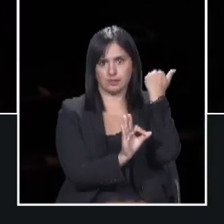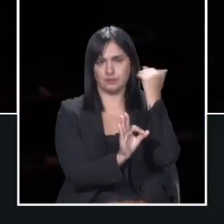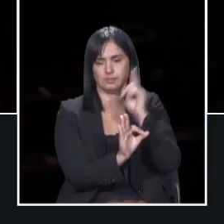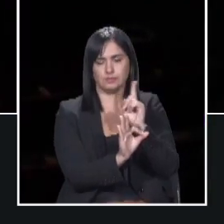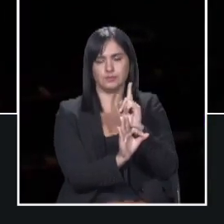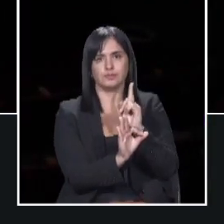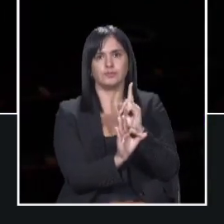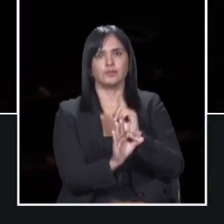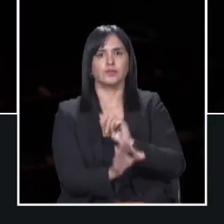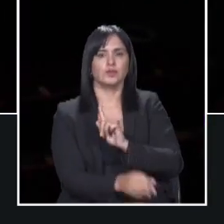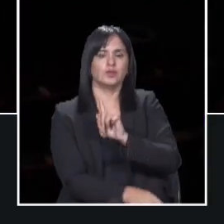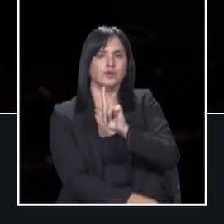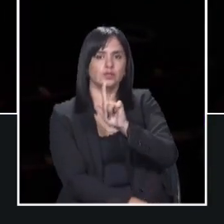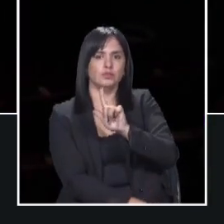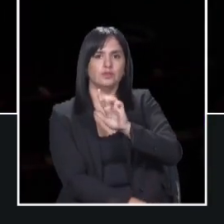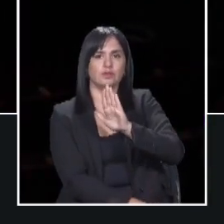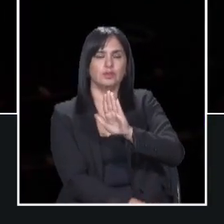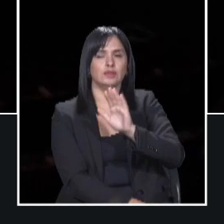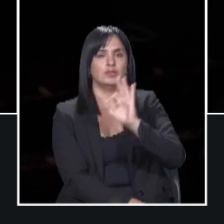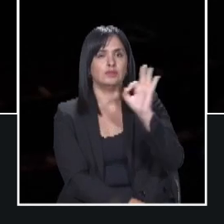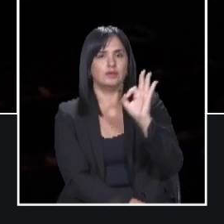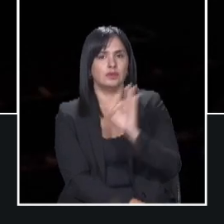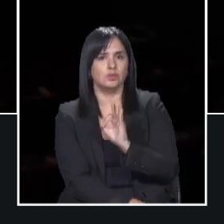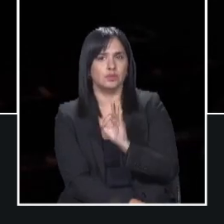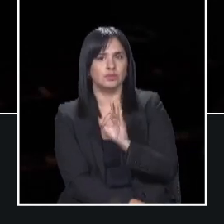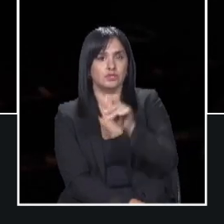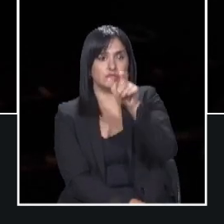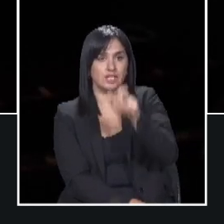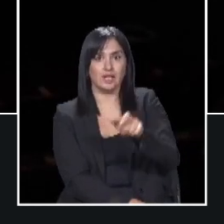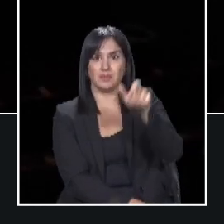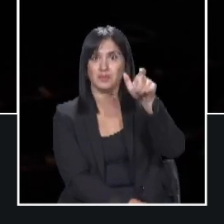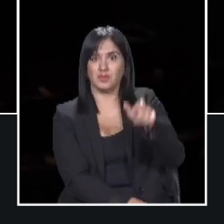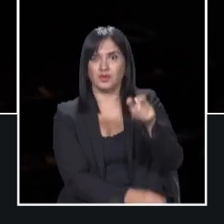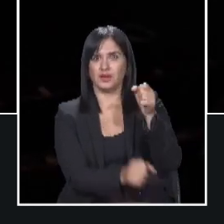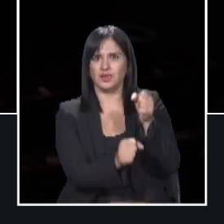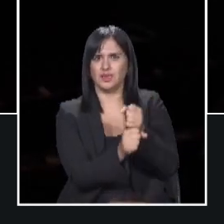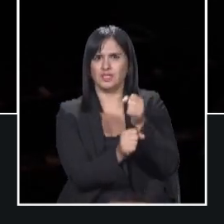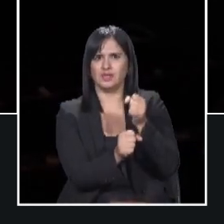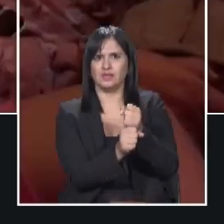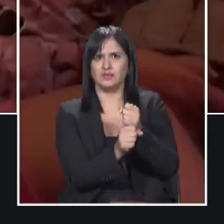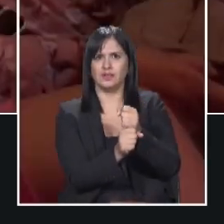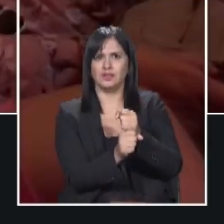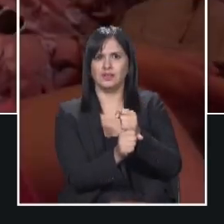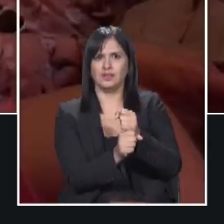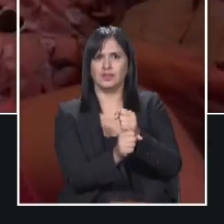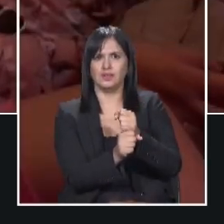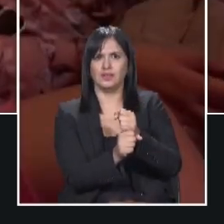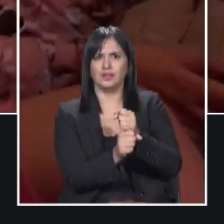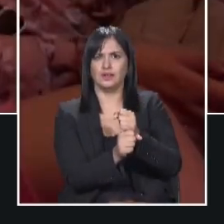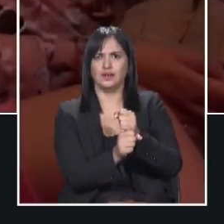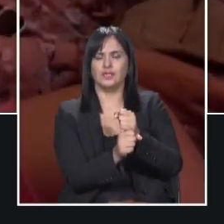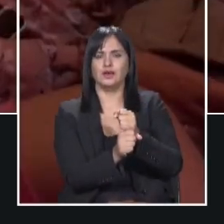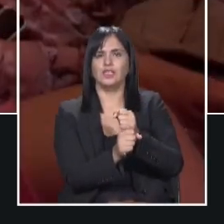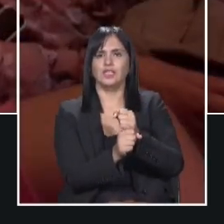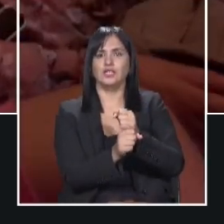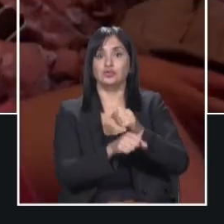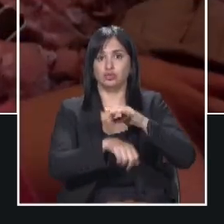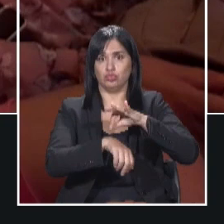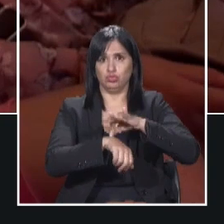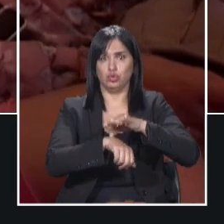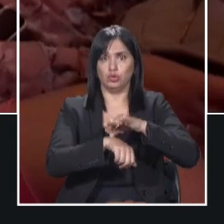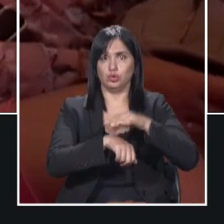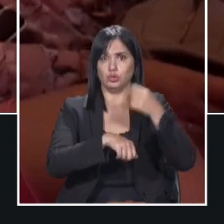75% of the people that work at Koniku today, they are PhD students, and I encourage them always to push the boundaries of what's possible.